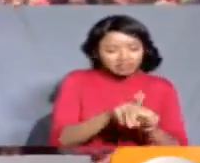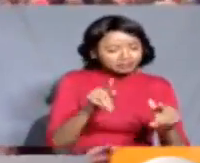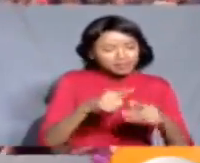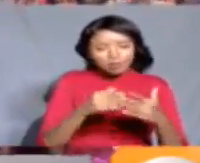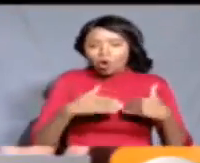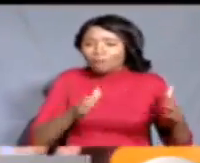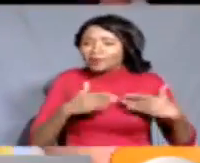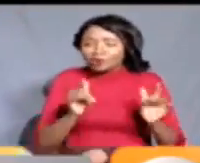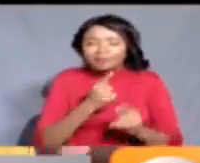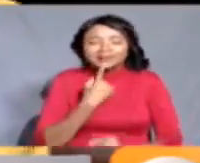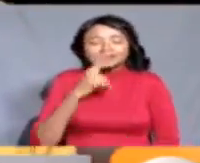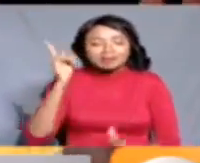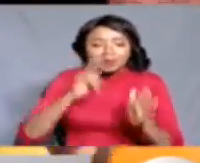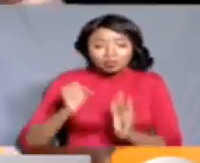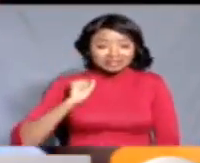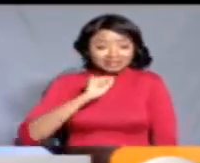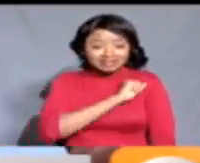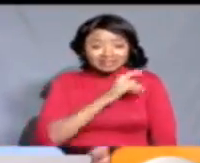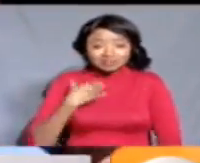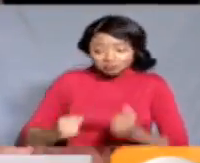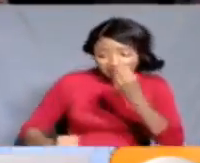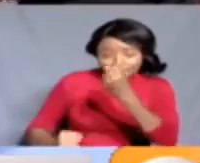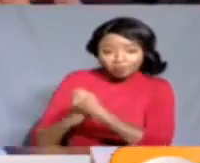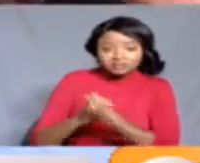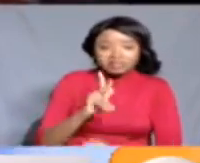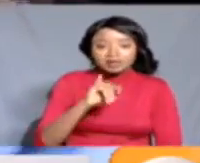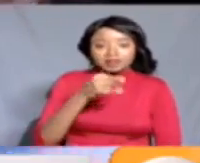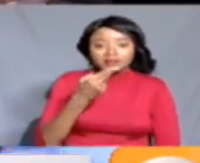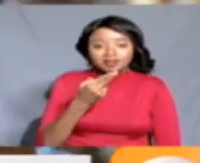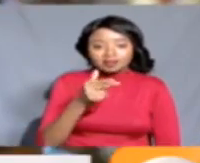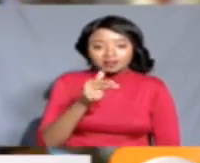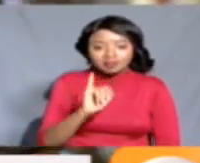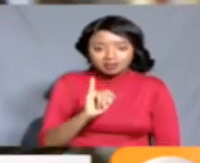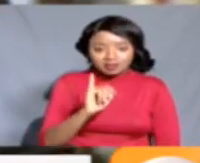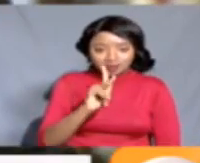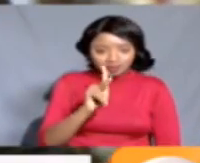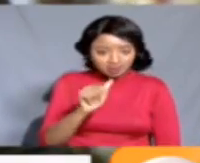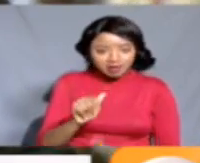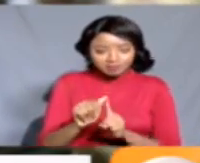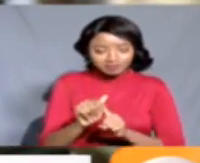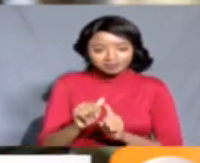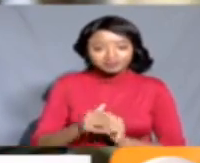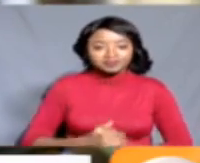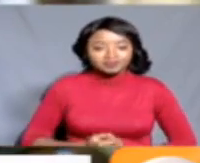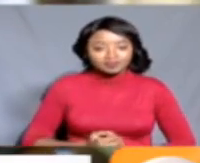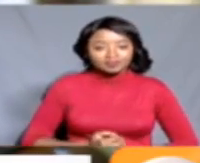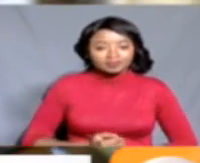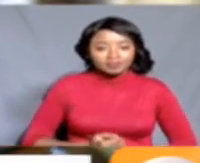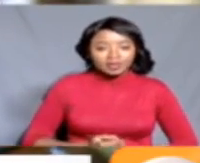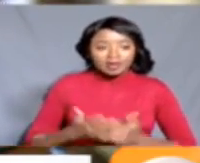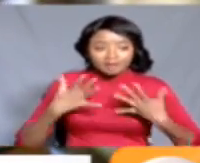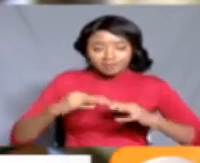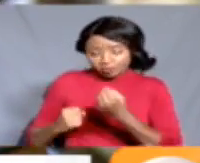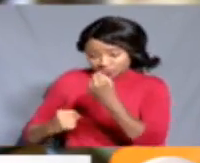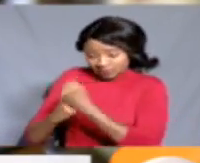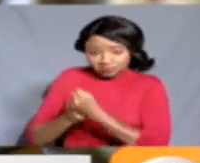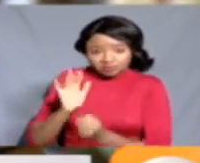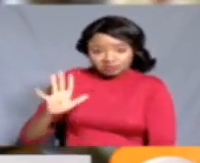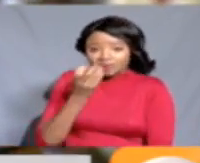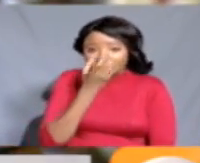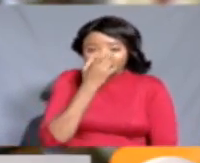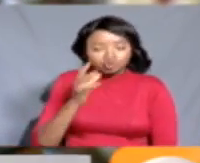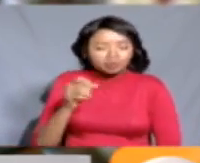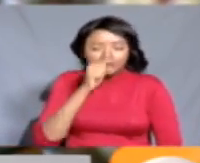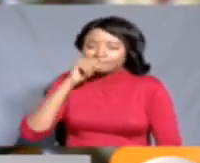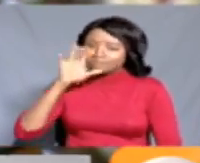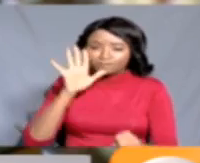openly as Senator Zua accompanied Kihika backed her bid. The lawmakers allied to Deputy President William Ruto have